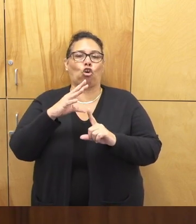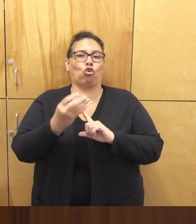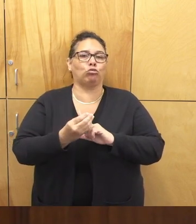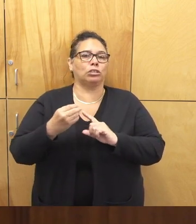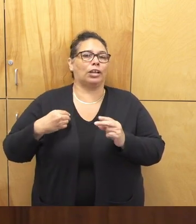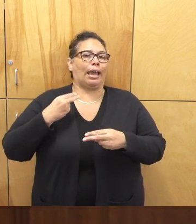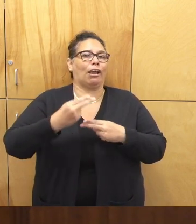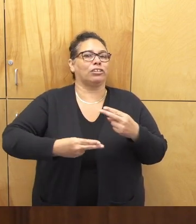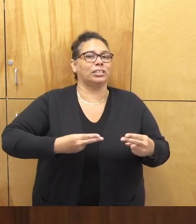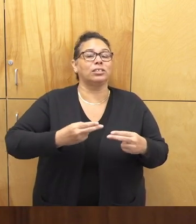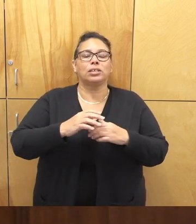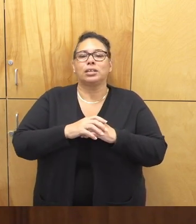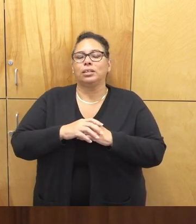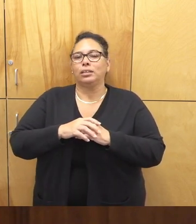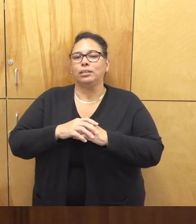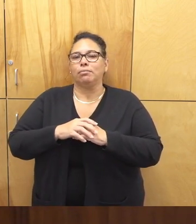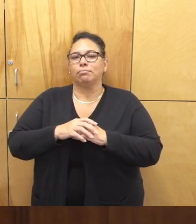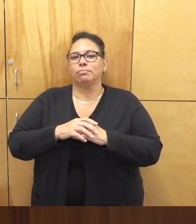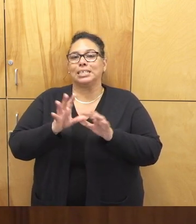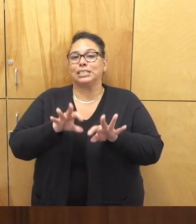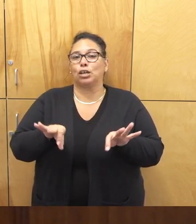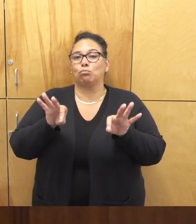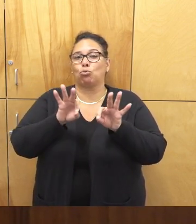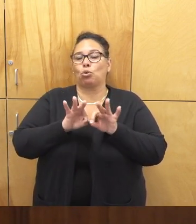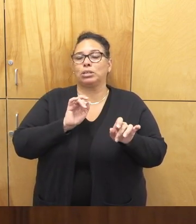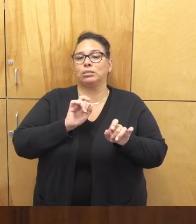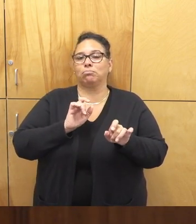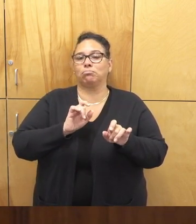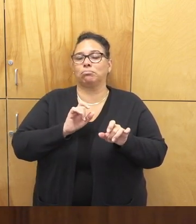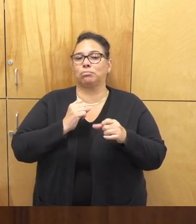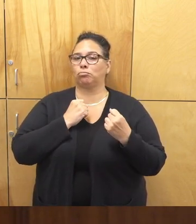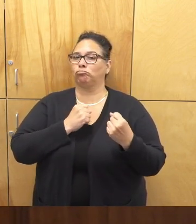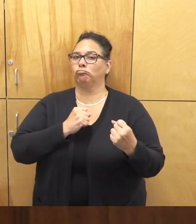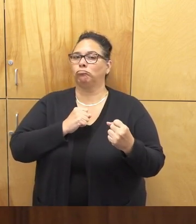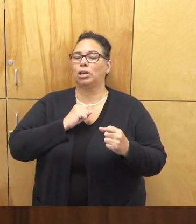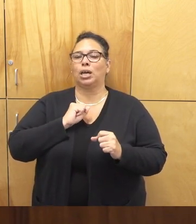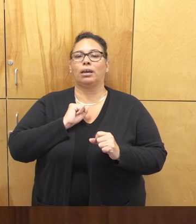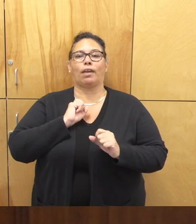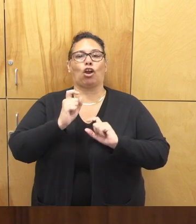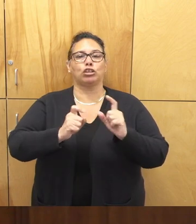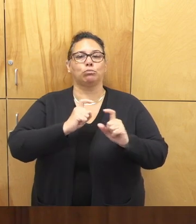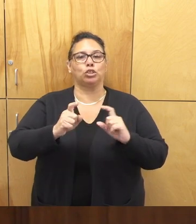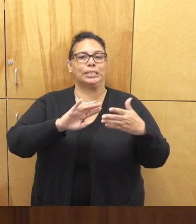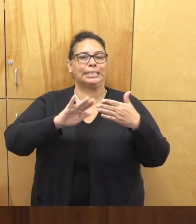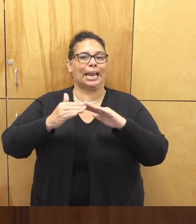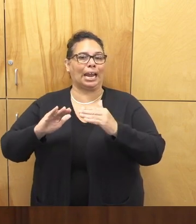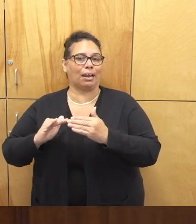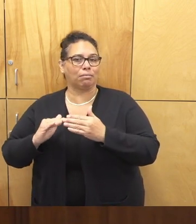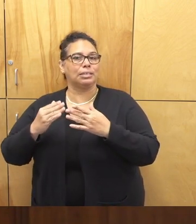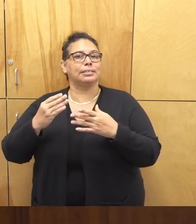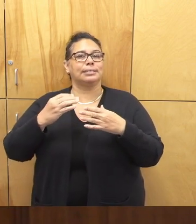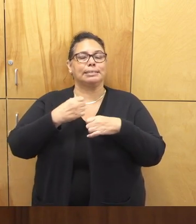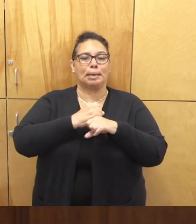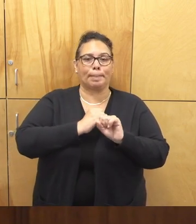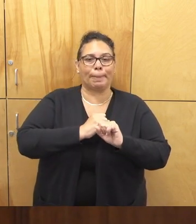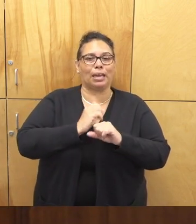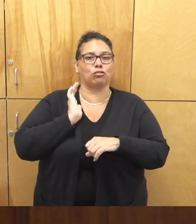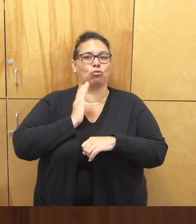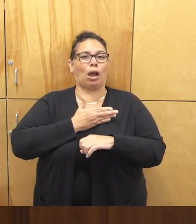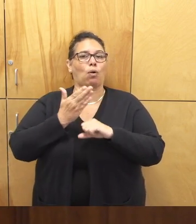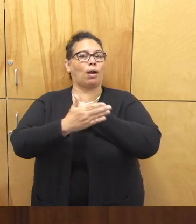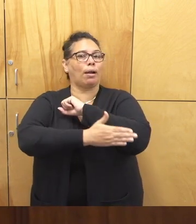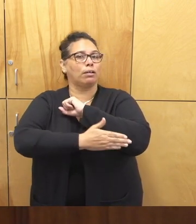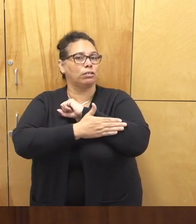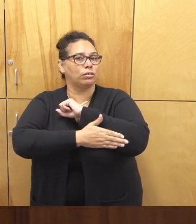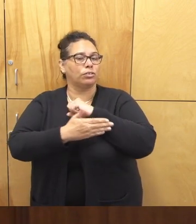heritage, also as important to affirm the contributions that our communities have had and made to our country,